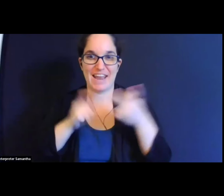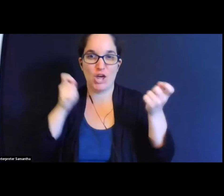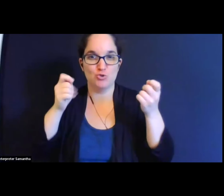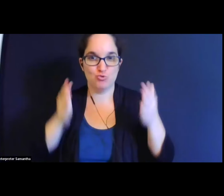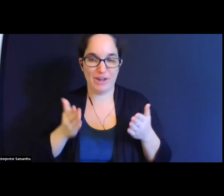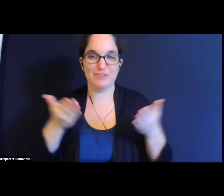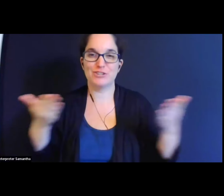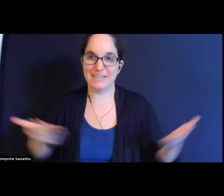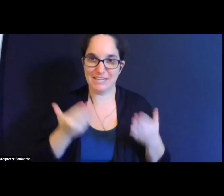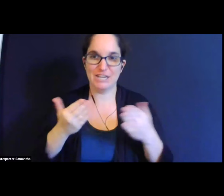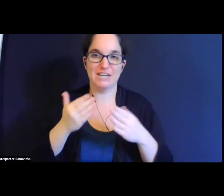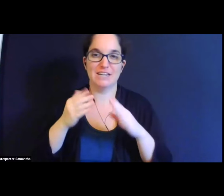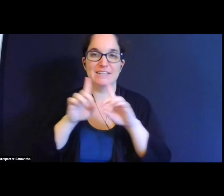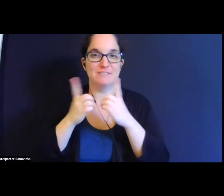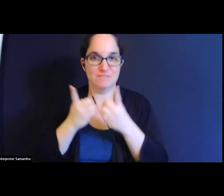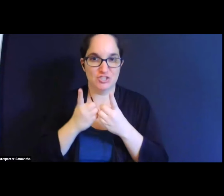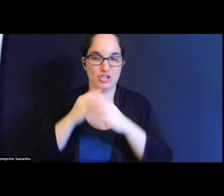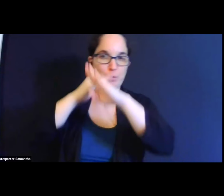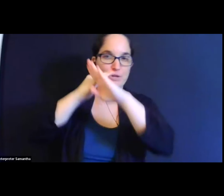of Prevention.